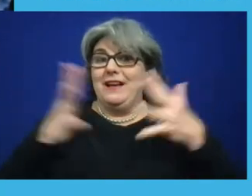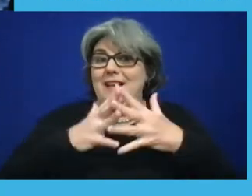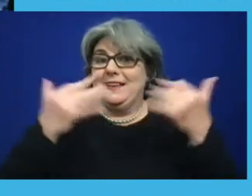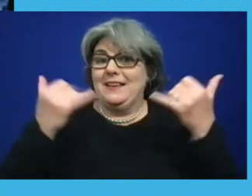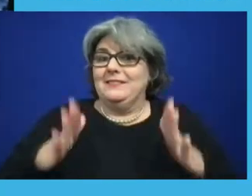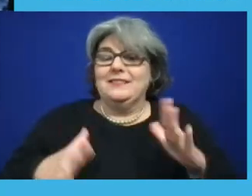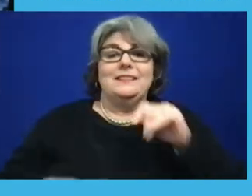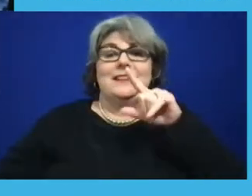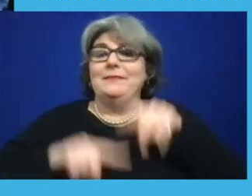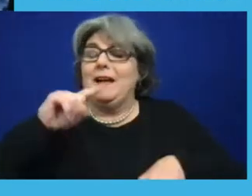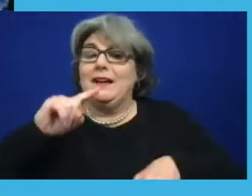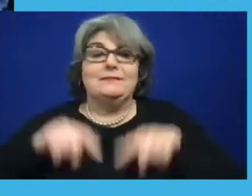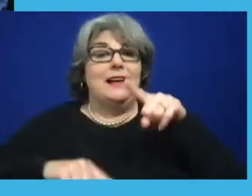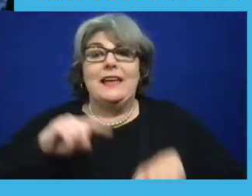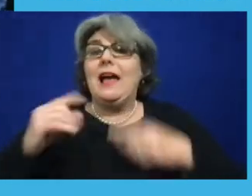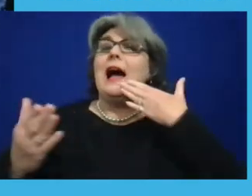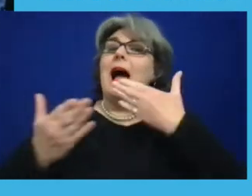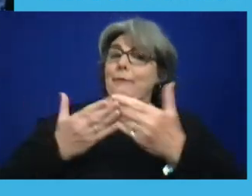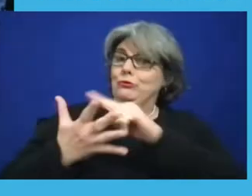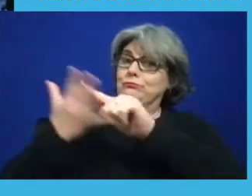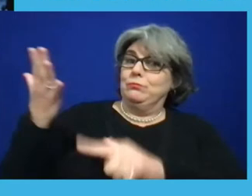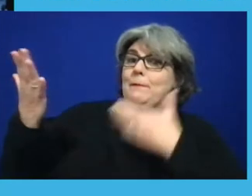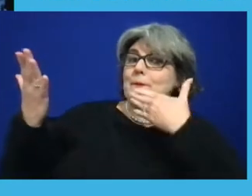the field. No, I can't.